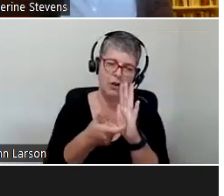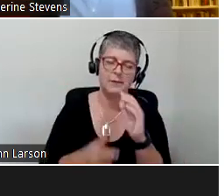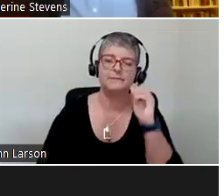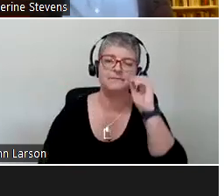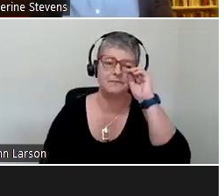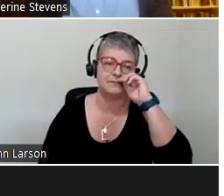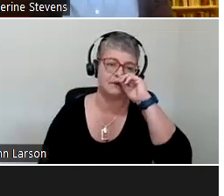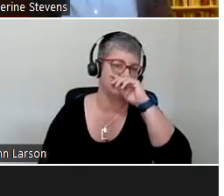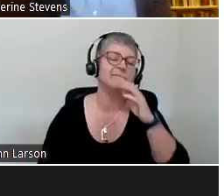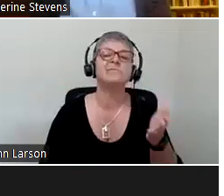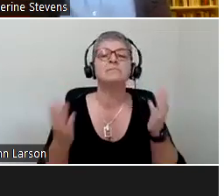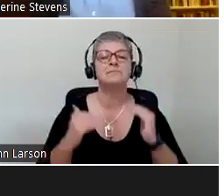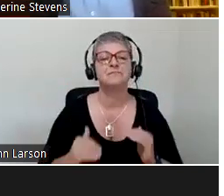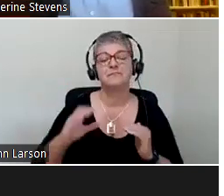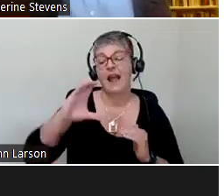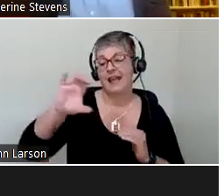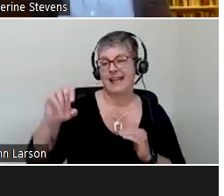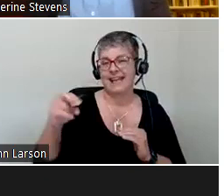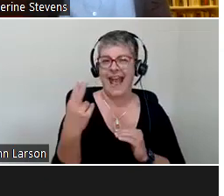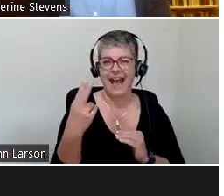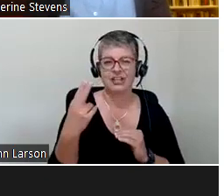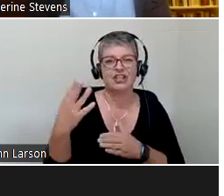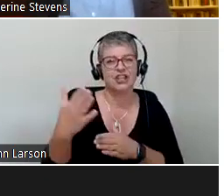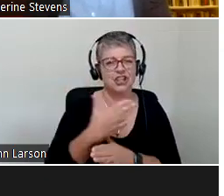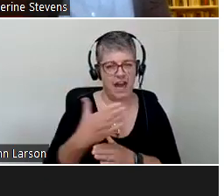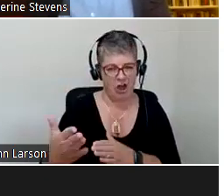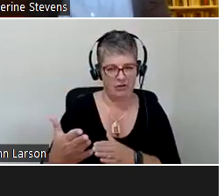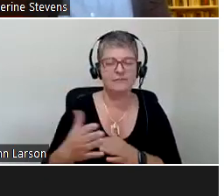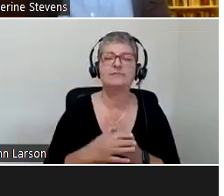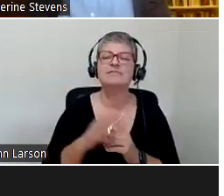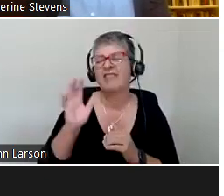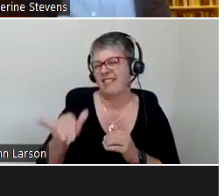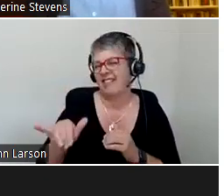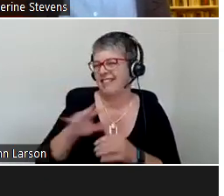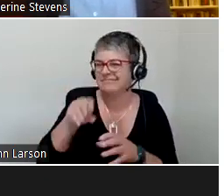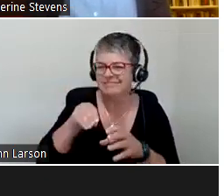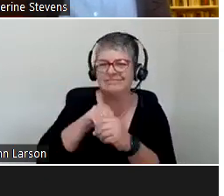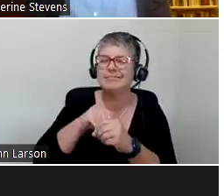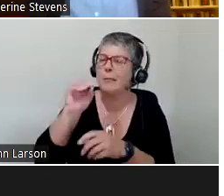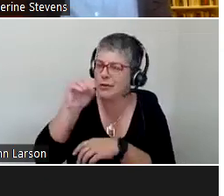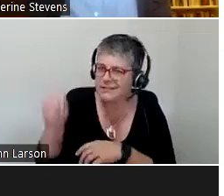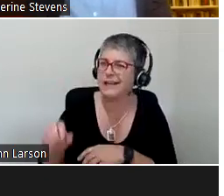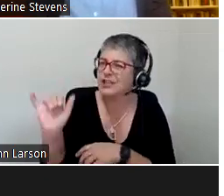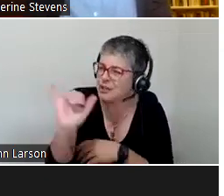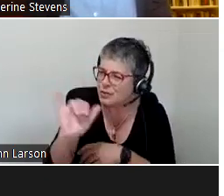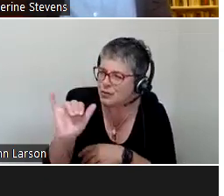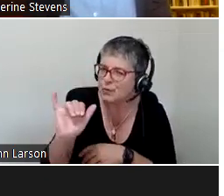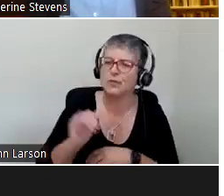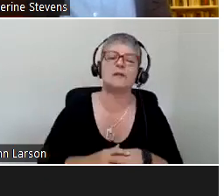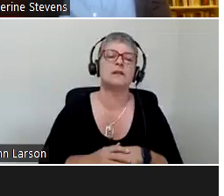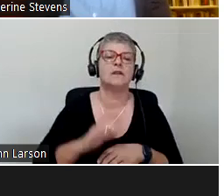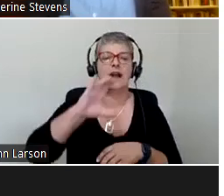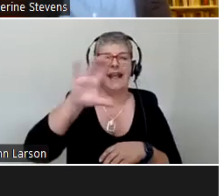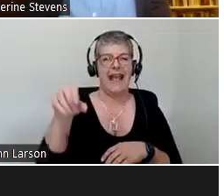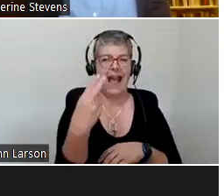Let's talk about that cash share requirement since it also has a percentage involved in it. And let's define what that cash share is